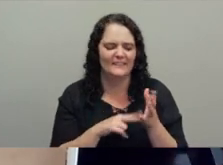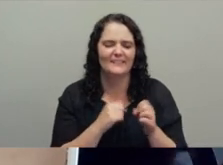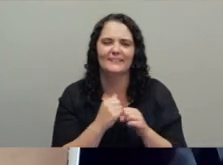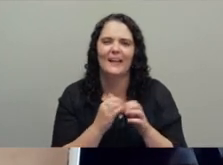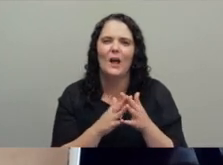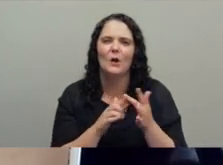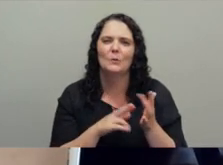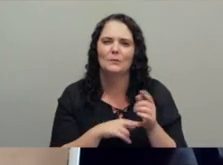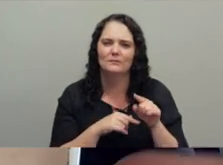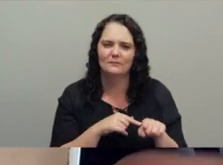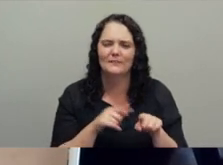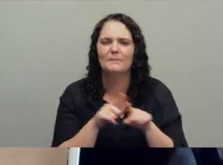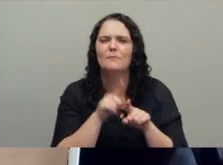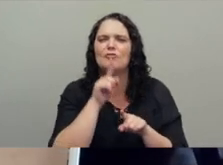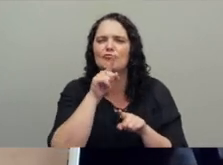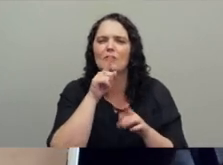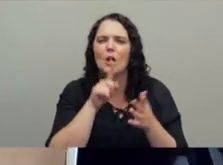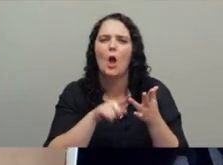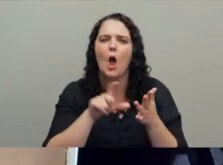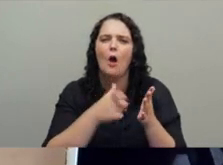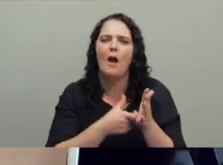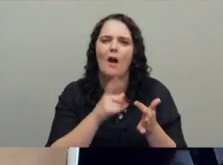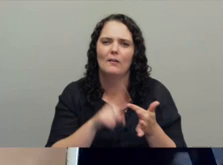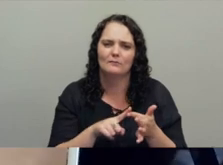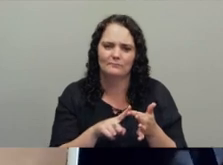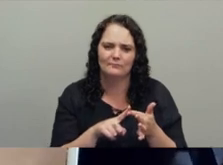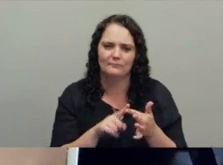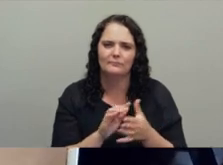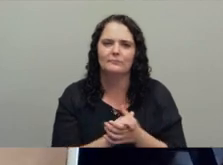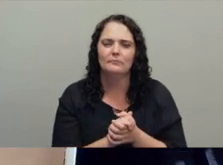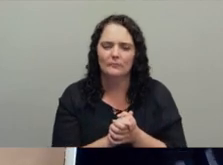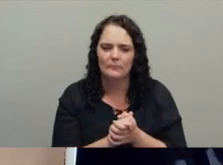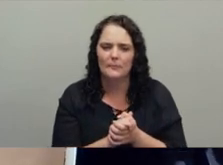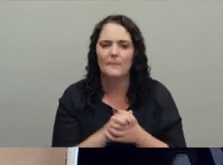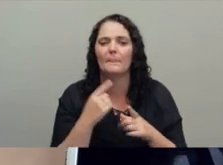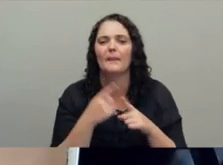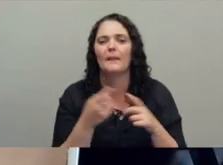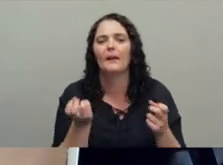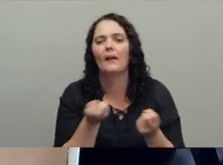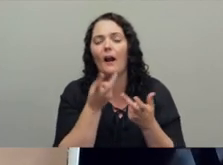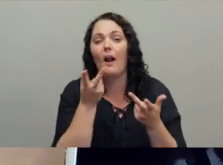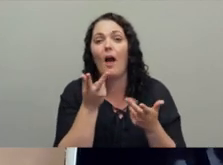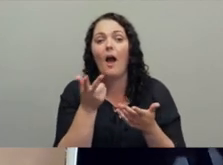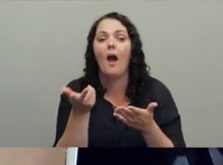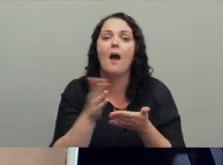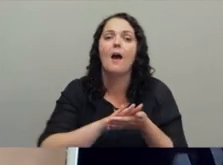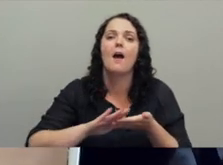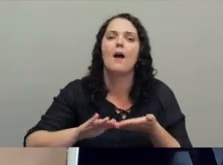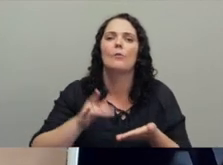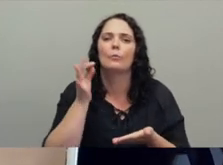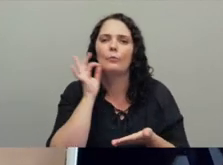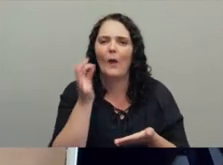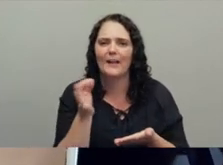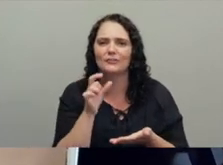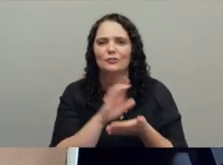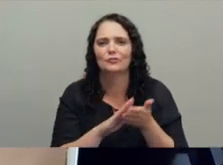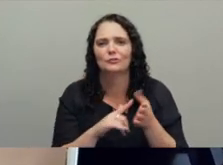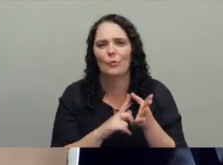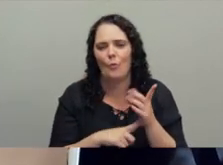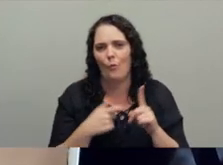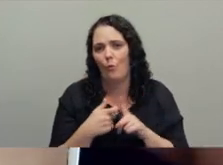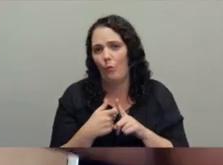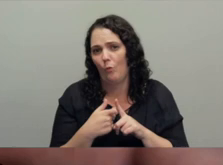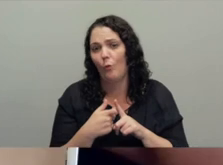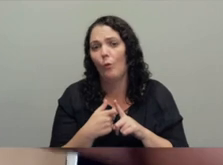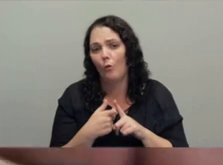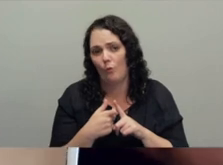like dried blood. It's just a red ochre. That sanguine color, and then it's heightened, as it's called, with white. So this has white chalk